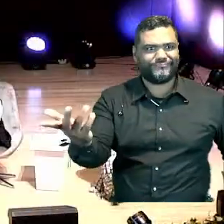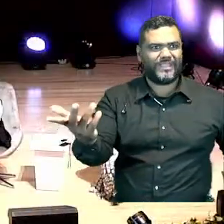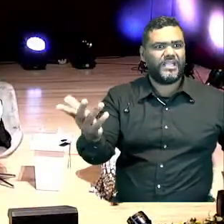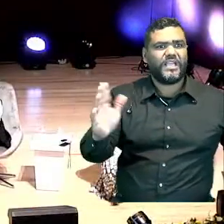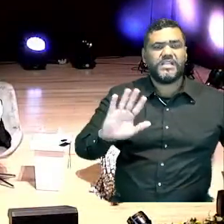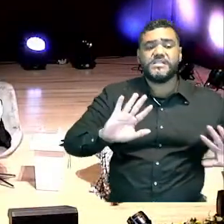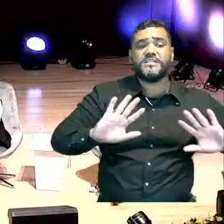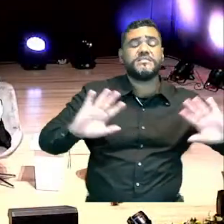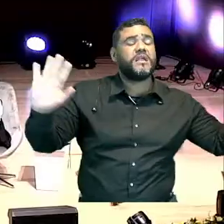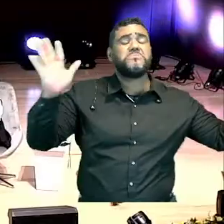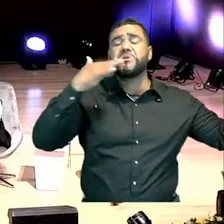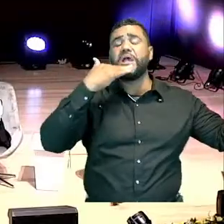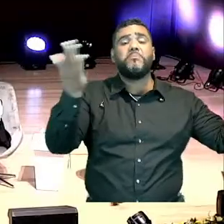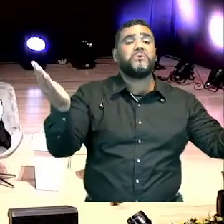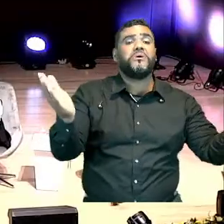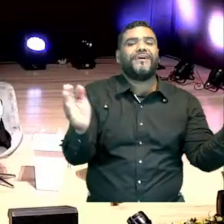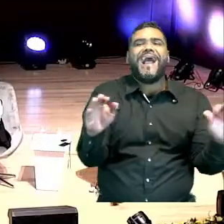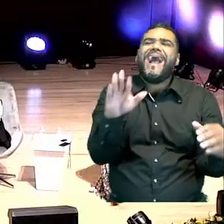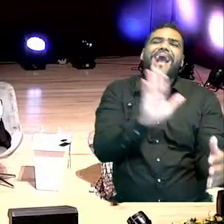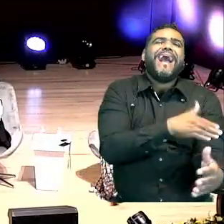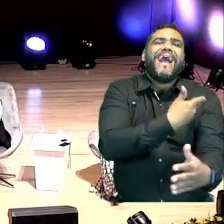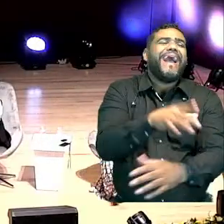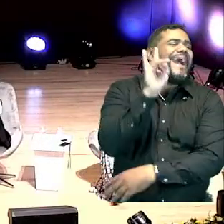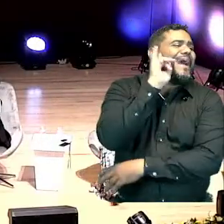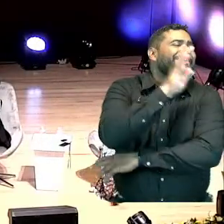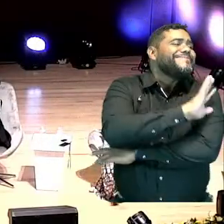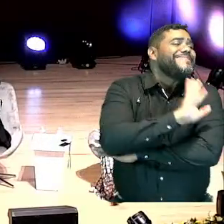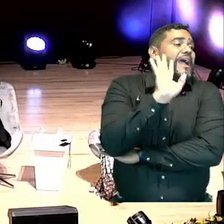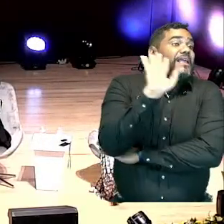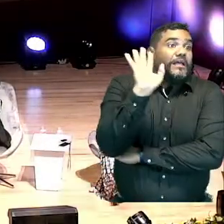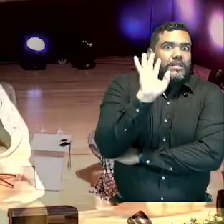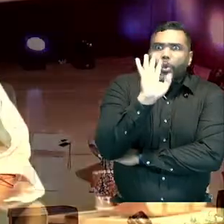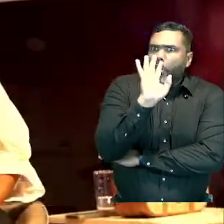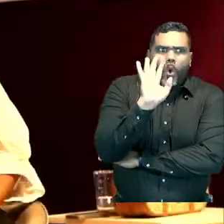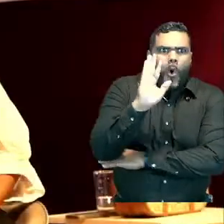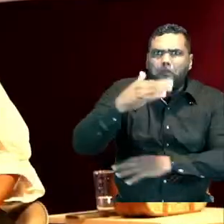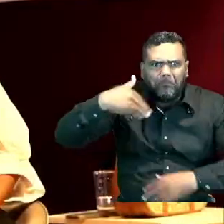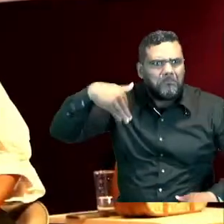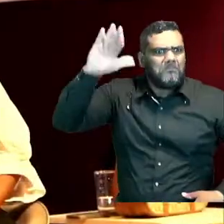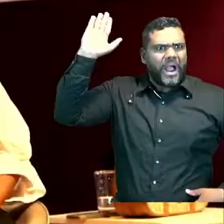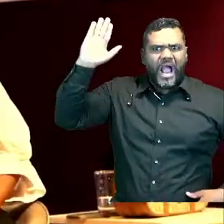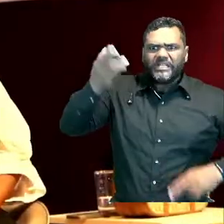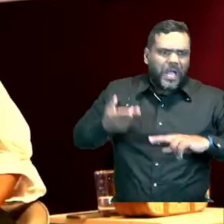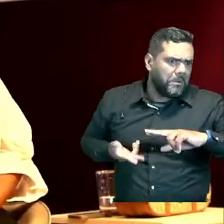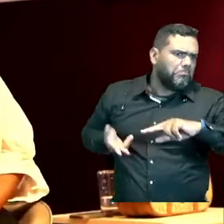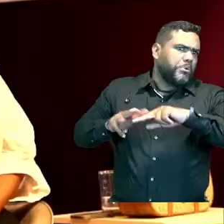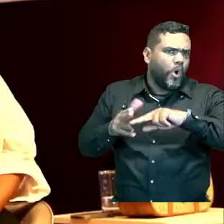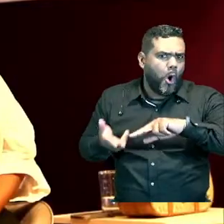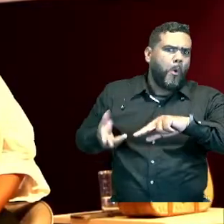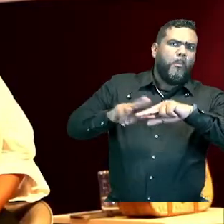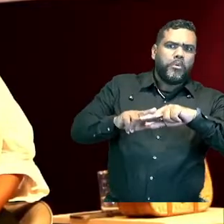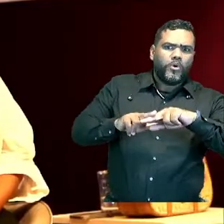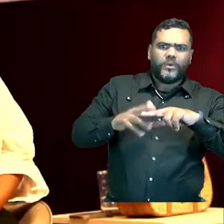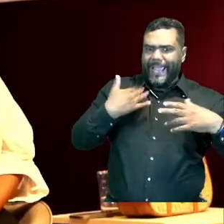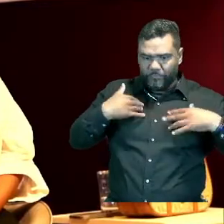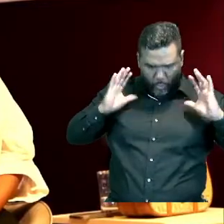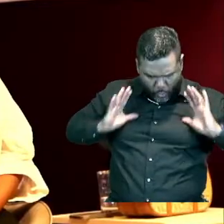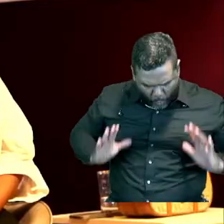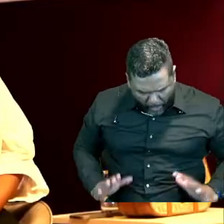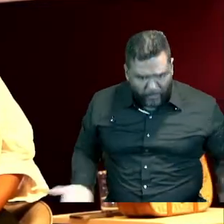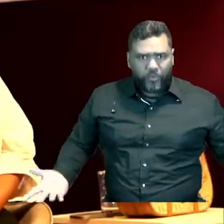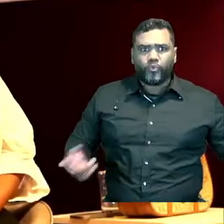ourselves. And it shouldn't just be entertainment. And we should not continue allowing that humanity and